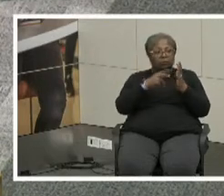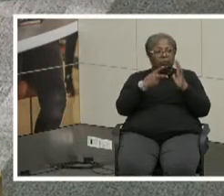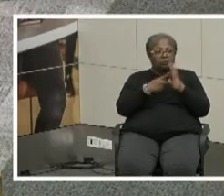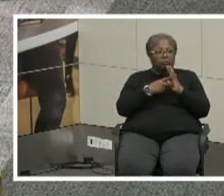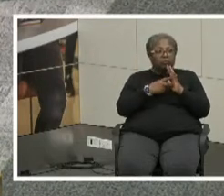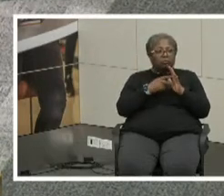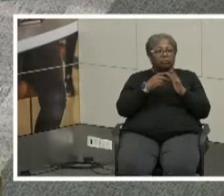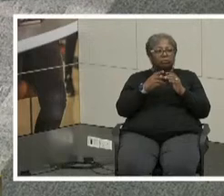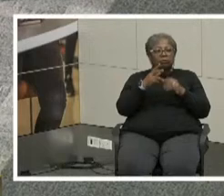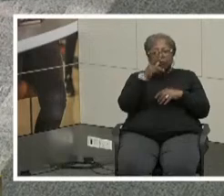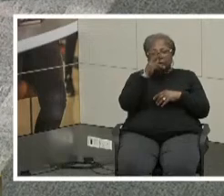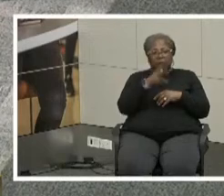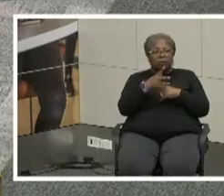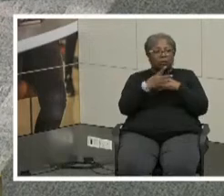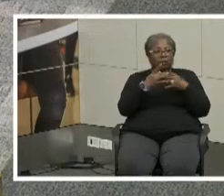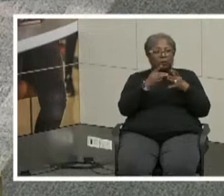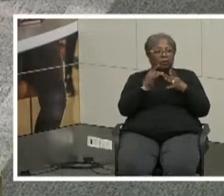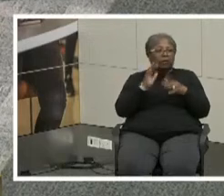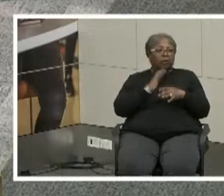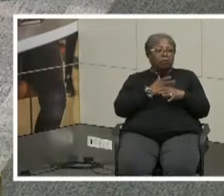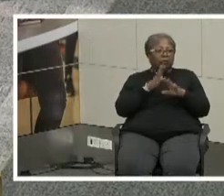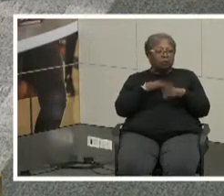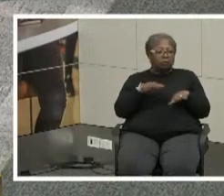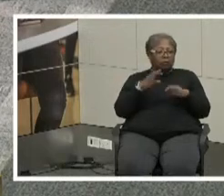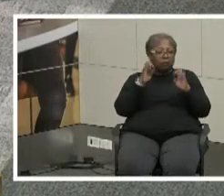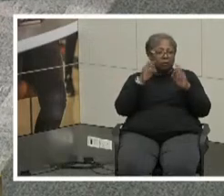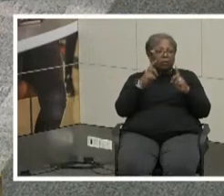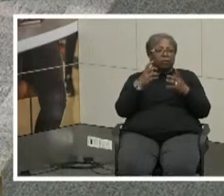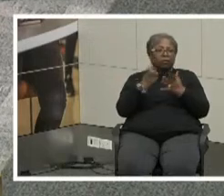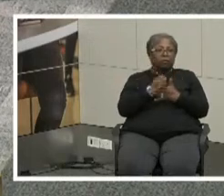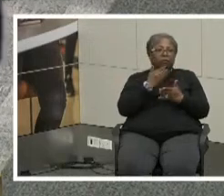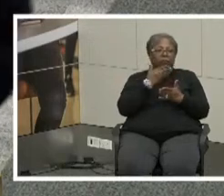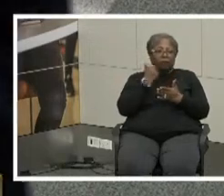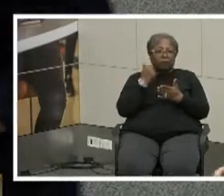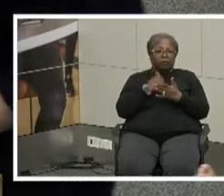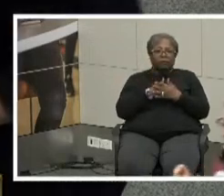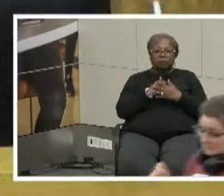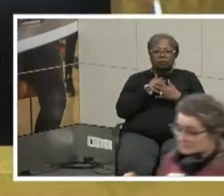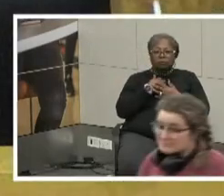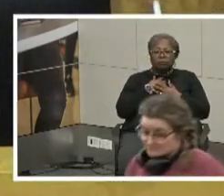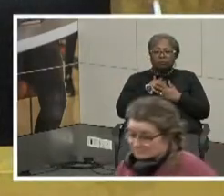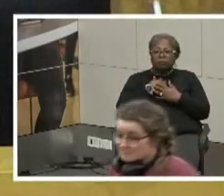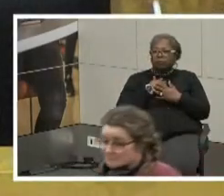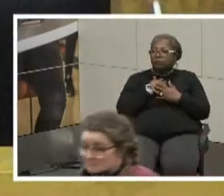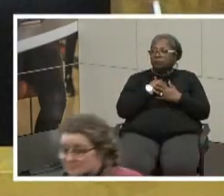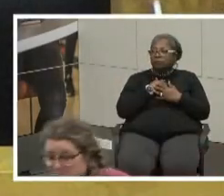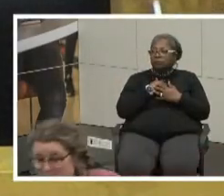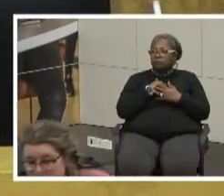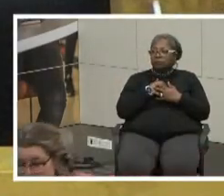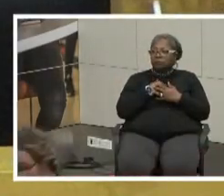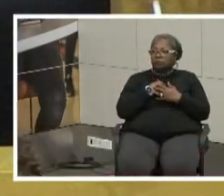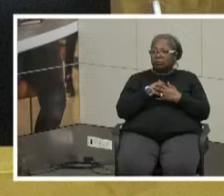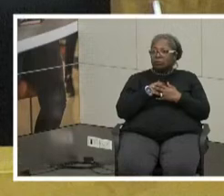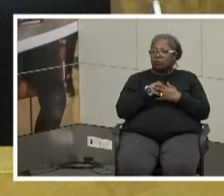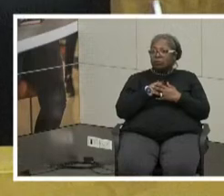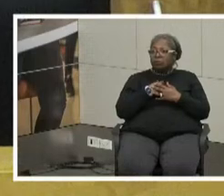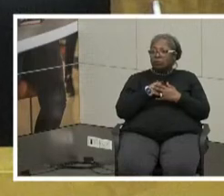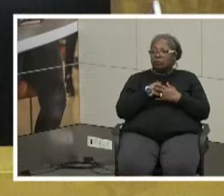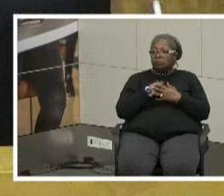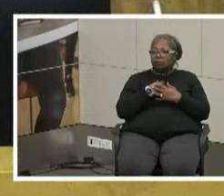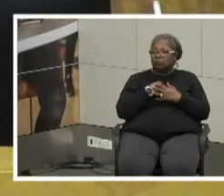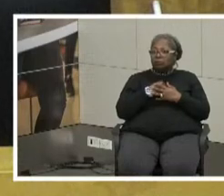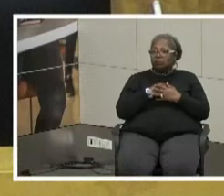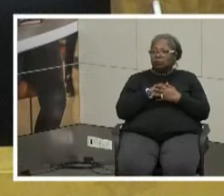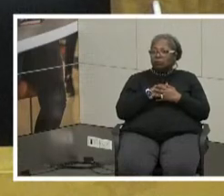Po lead ERS ship either way our children and Educators deserve better thank you our next speaker is